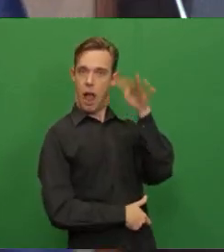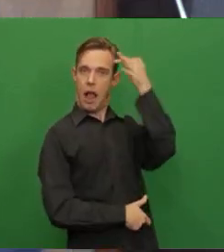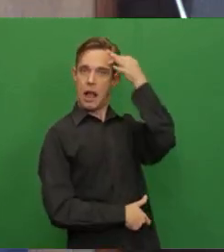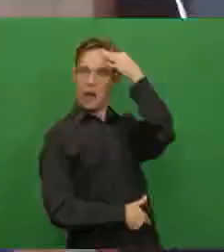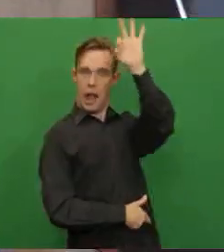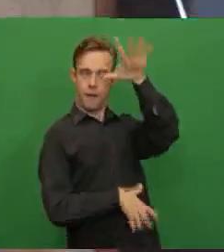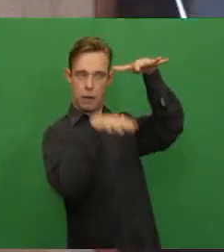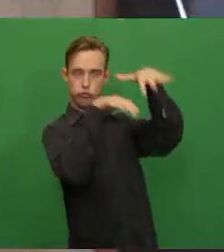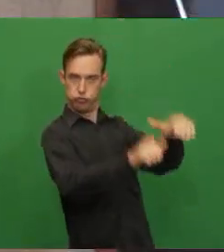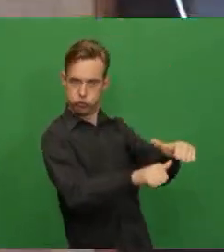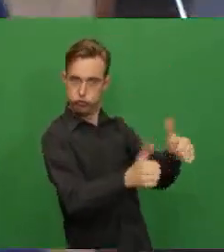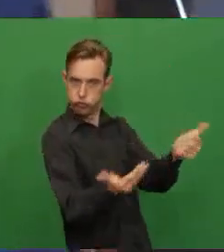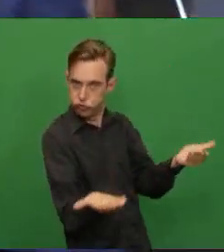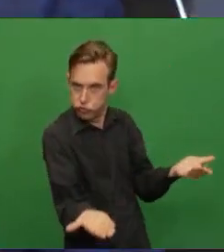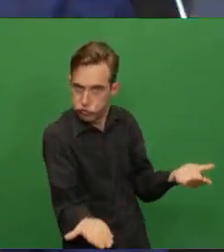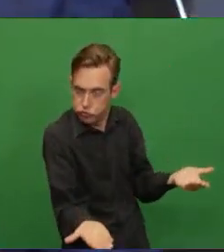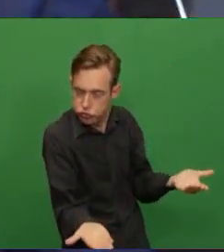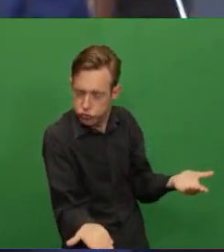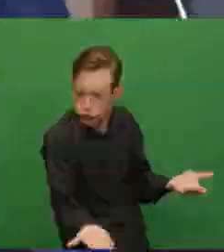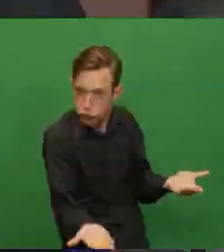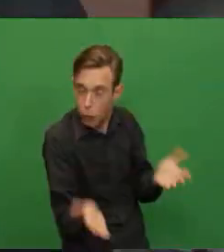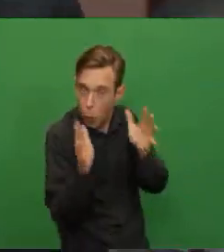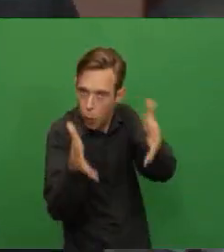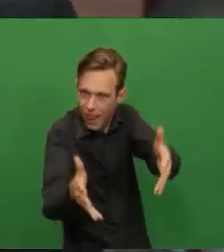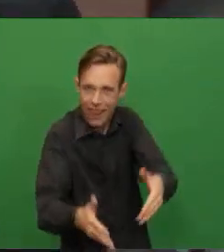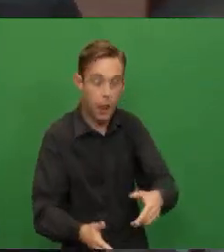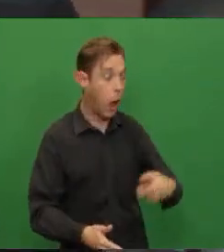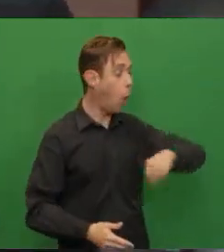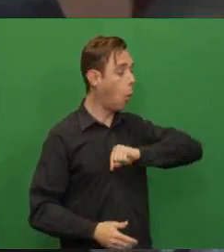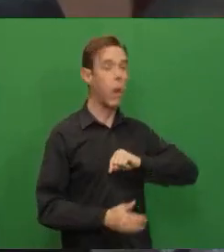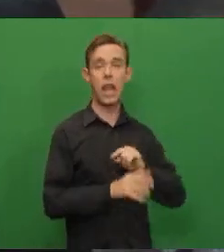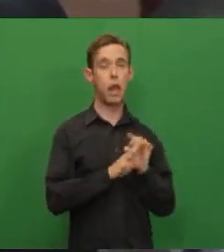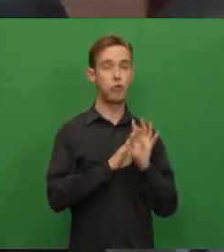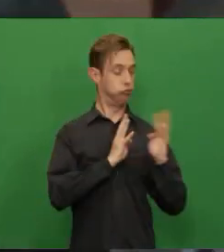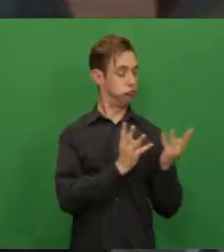Okay. We didn't discuss that in the MPC, but we will deal with it at the end.